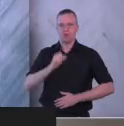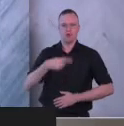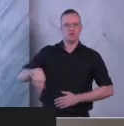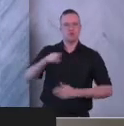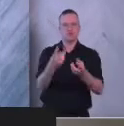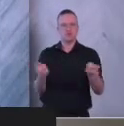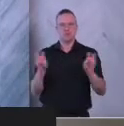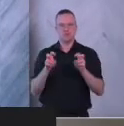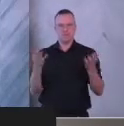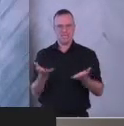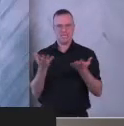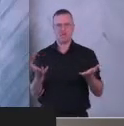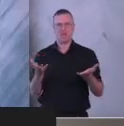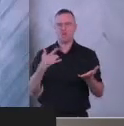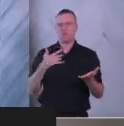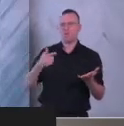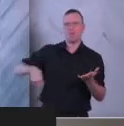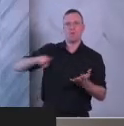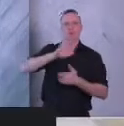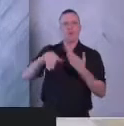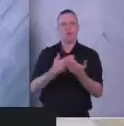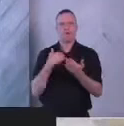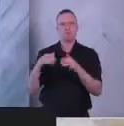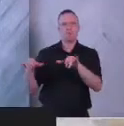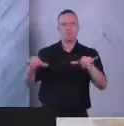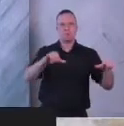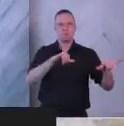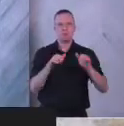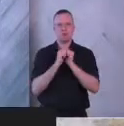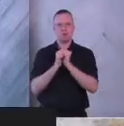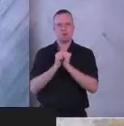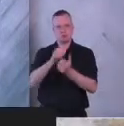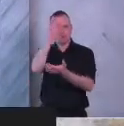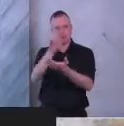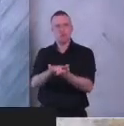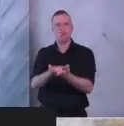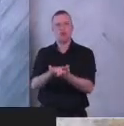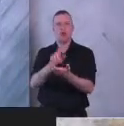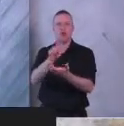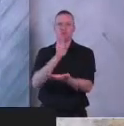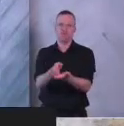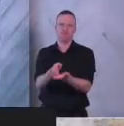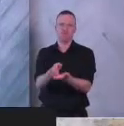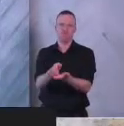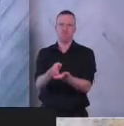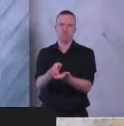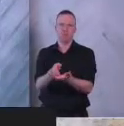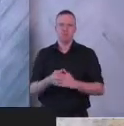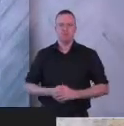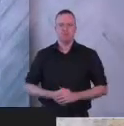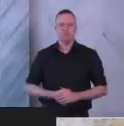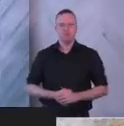have here because I think there's a real commonality that we share and a belief that this has to stop. And I think